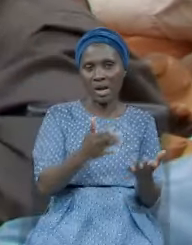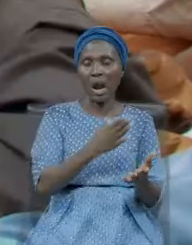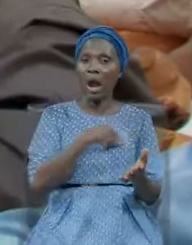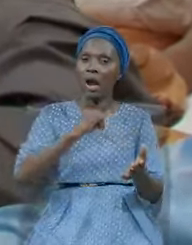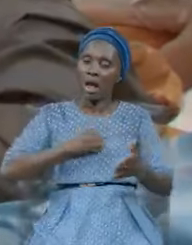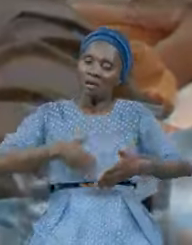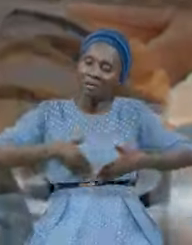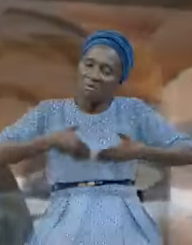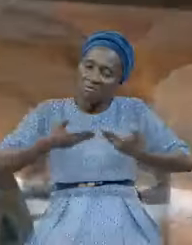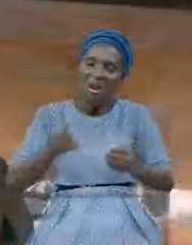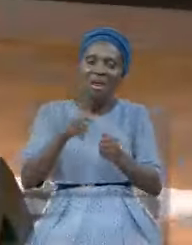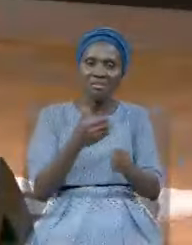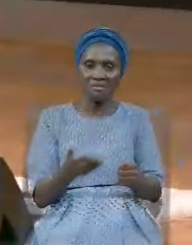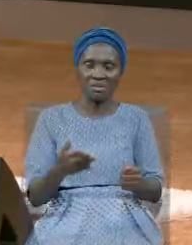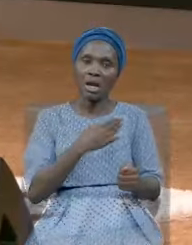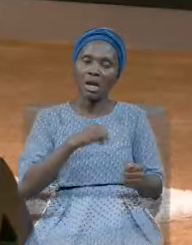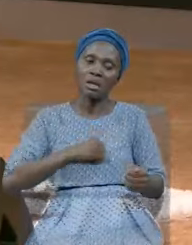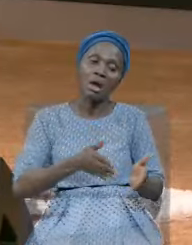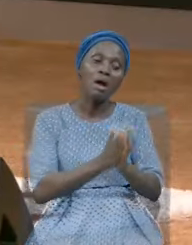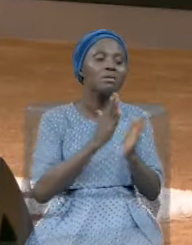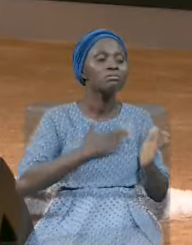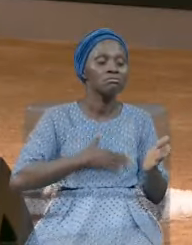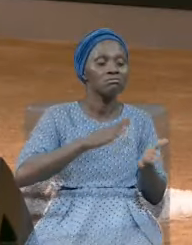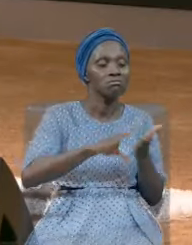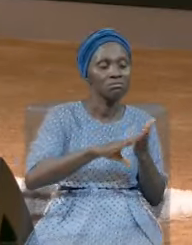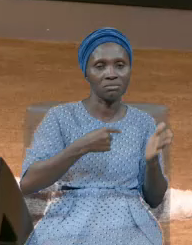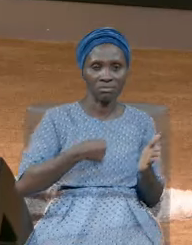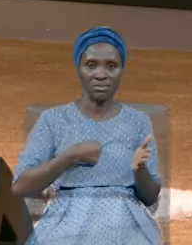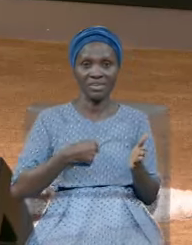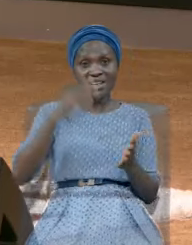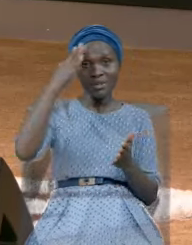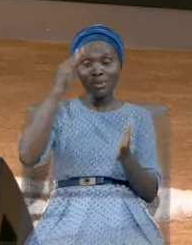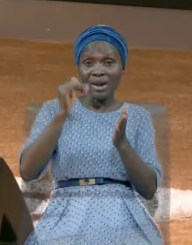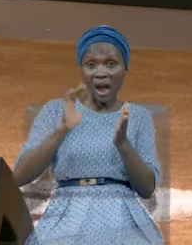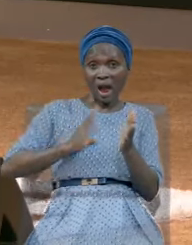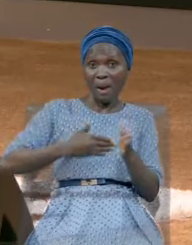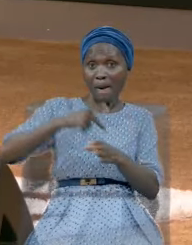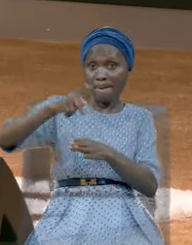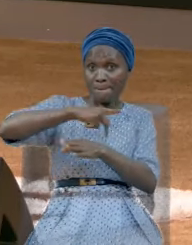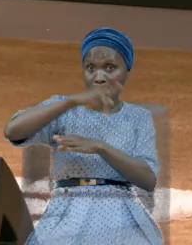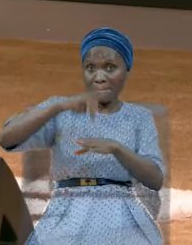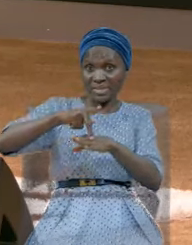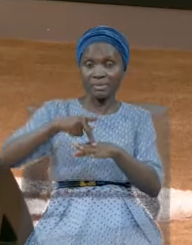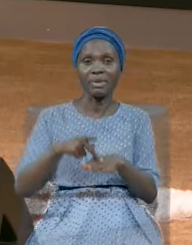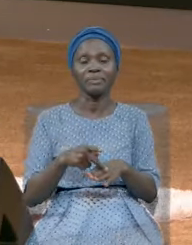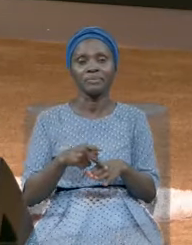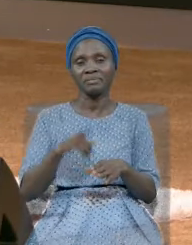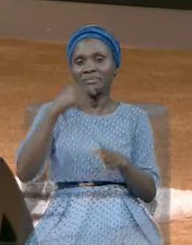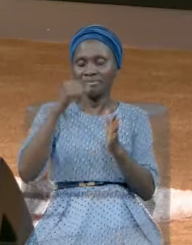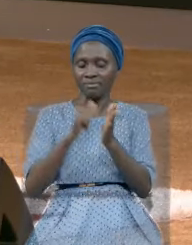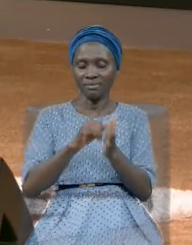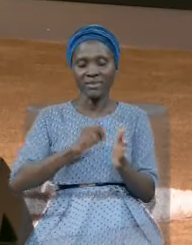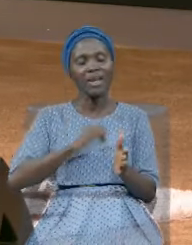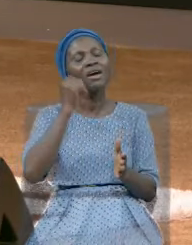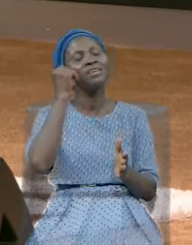and ask for pardon. And, you know, a principal, he said, I understand,